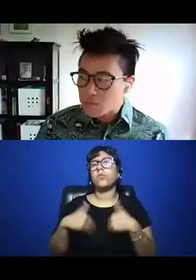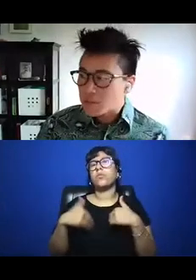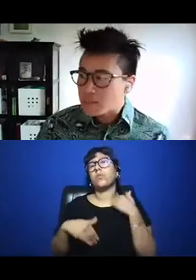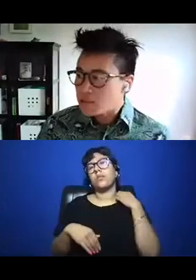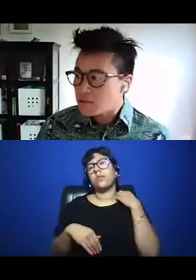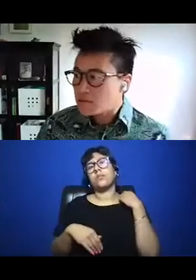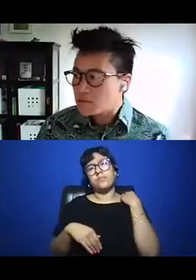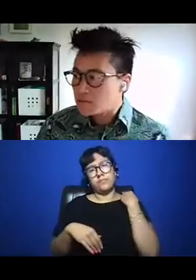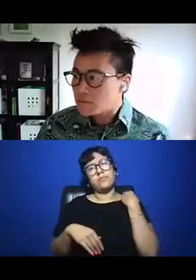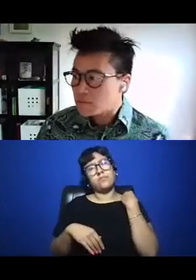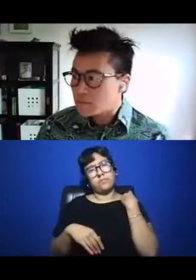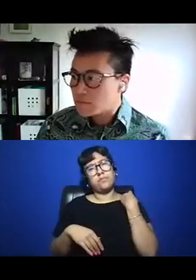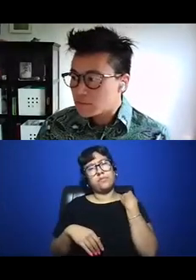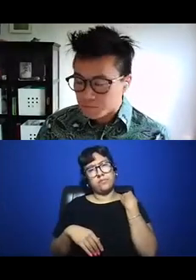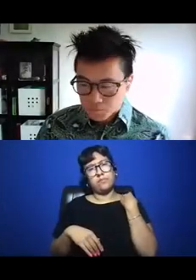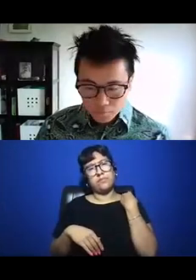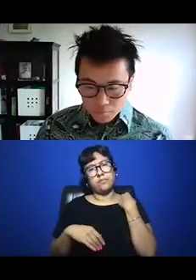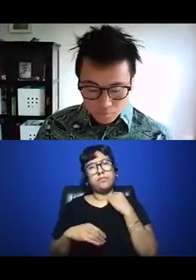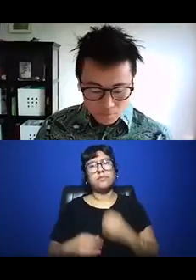So there's a potential,